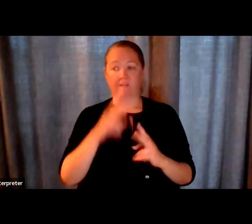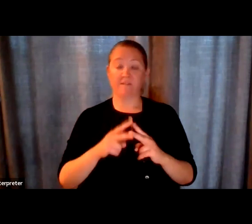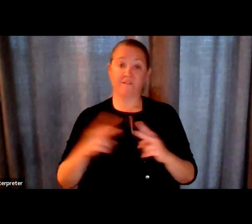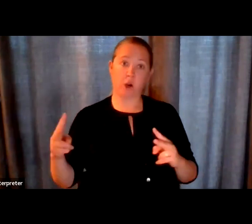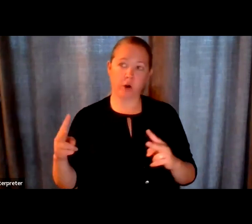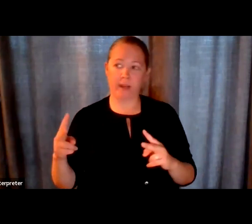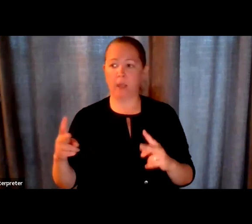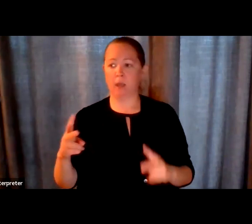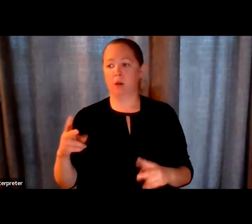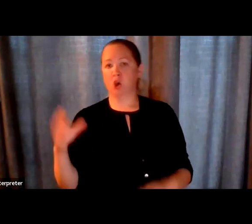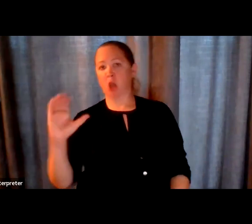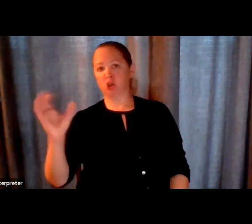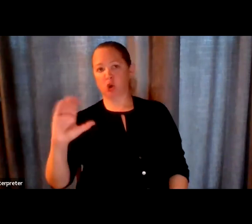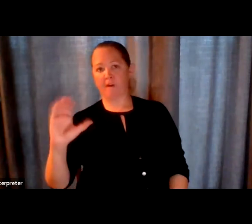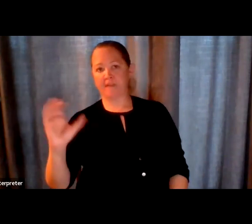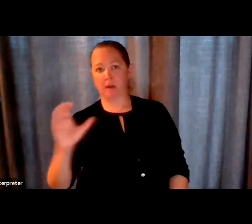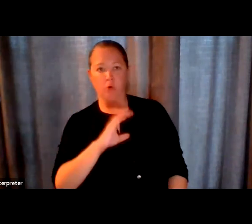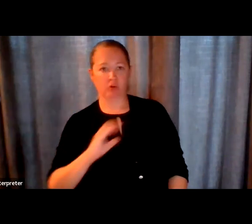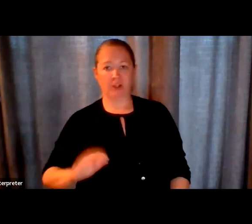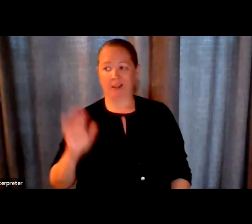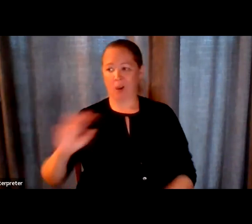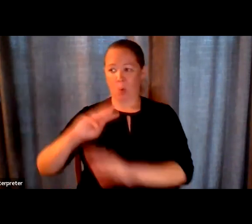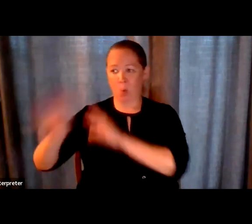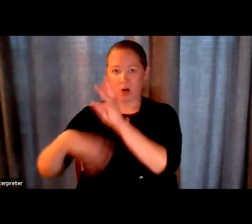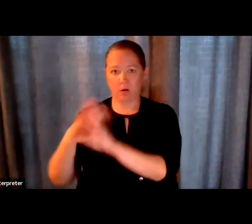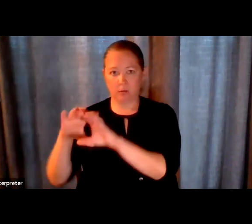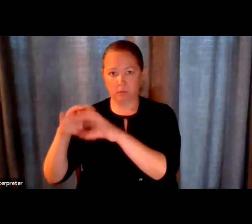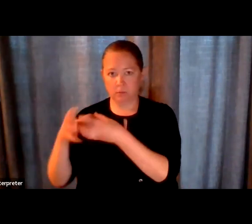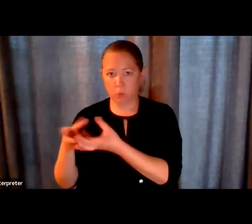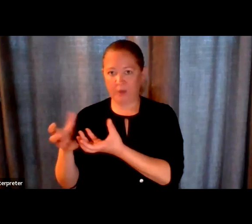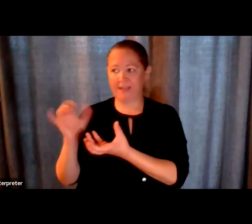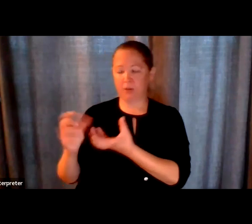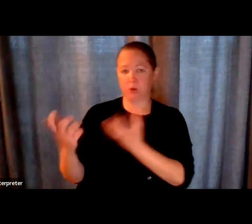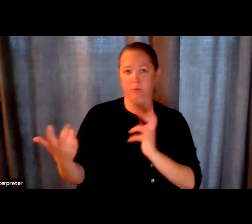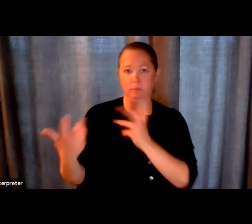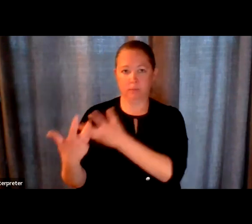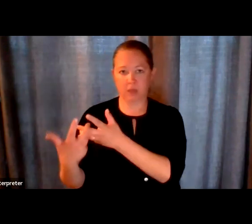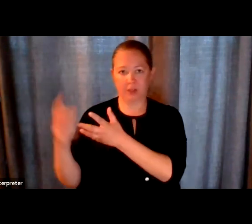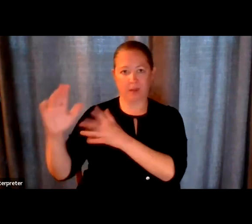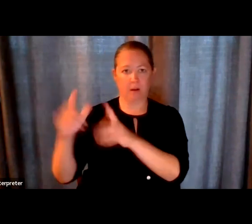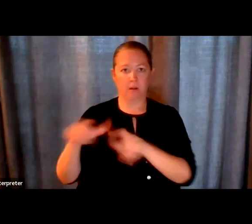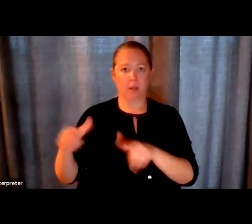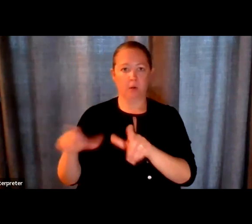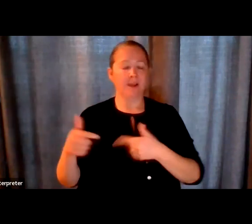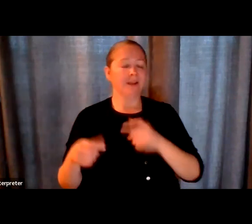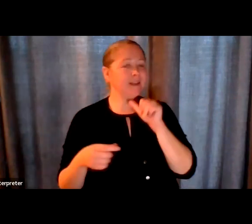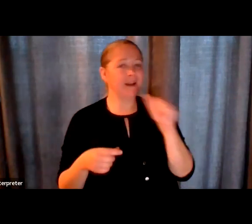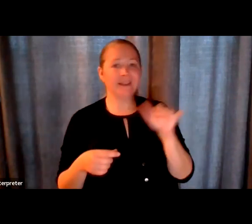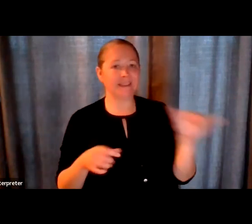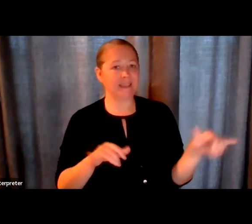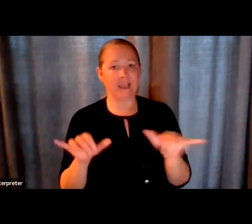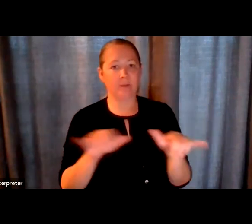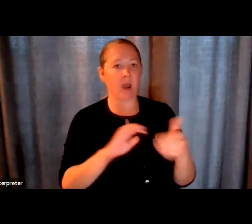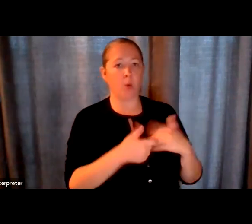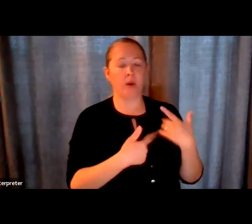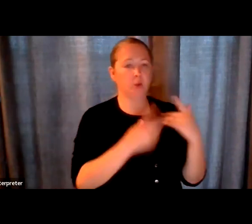world, we have to talk the language that they speak. And this type of conversation, it's not how we would talk to atheist groups or maybe other groups,